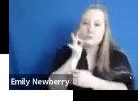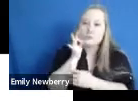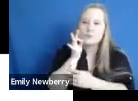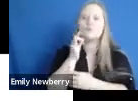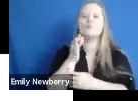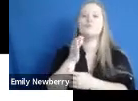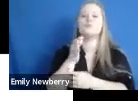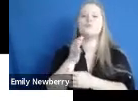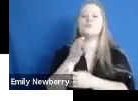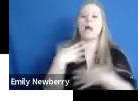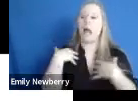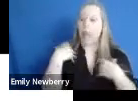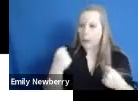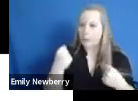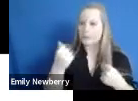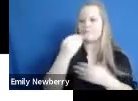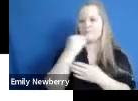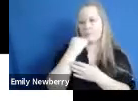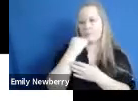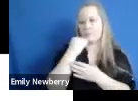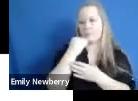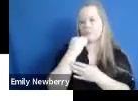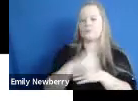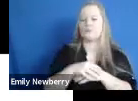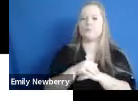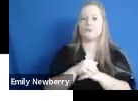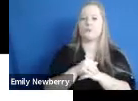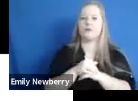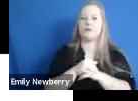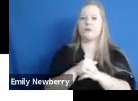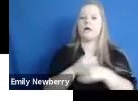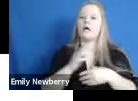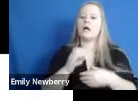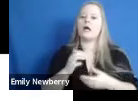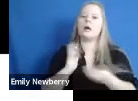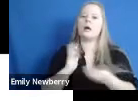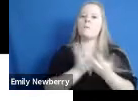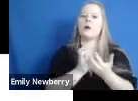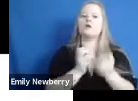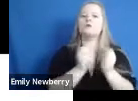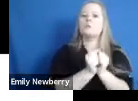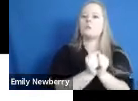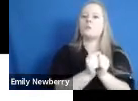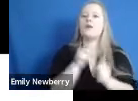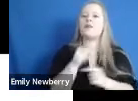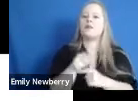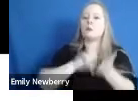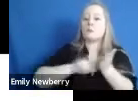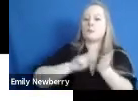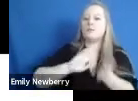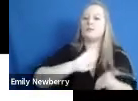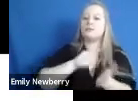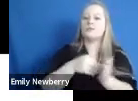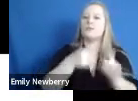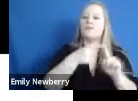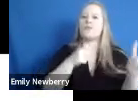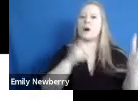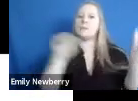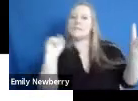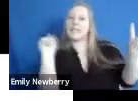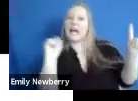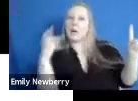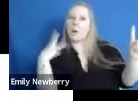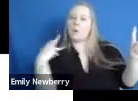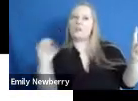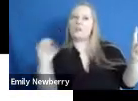healthy local foods. And it's being in partnership with the Fred Hutchinson Cancer Research Center. They're out of Seattle, Washington. So they're public health